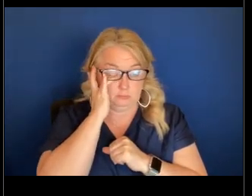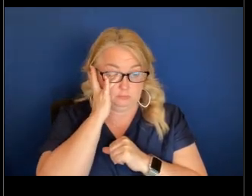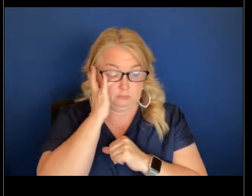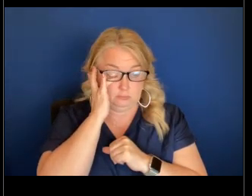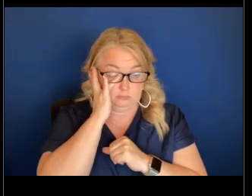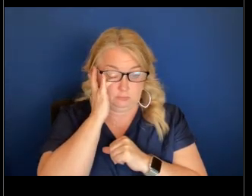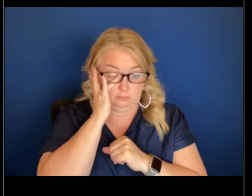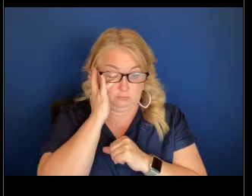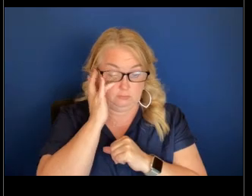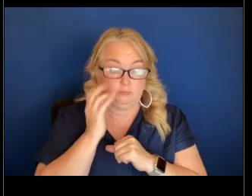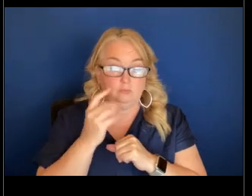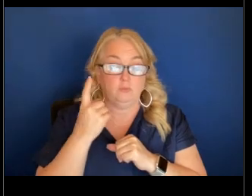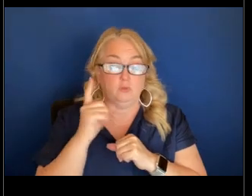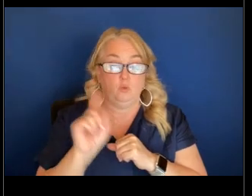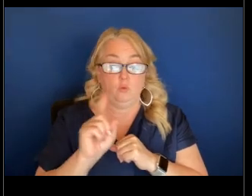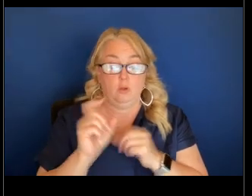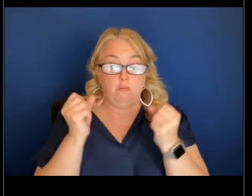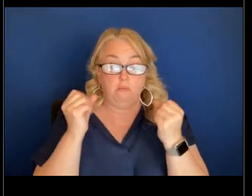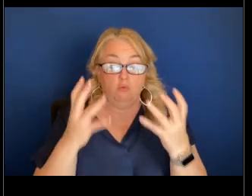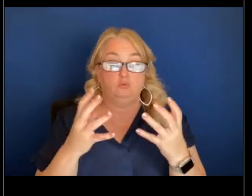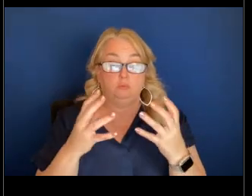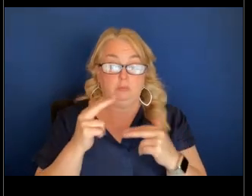On a site where multiple facilities occur,